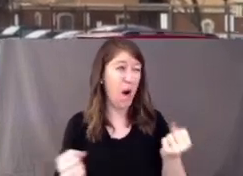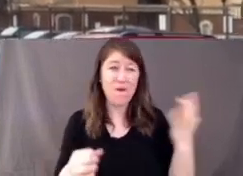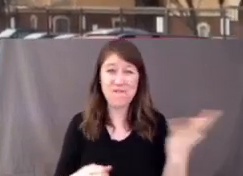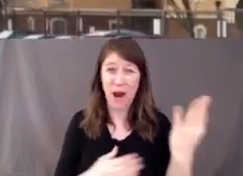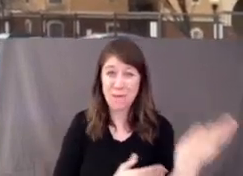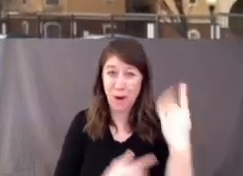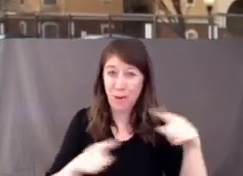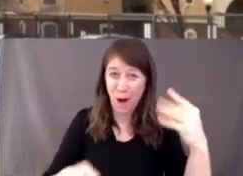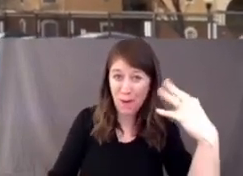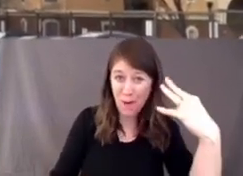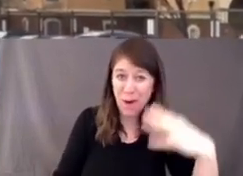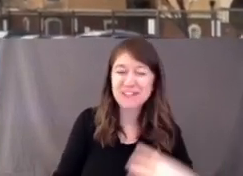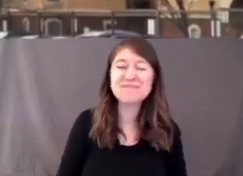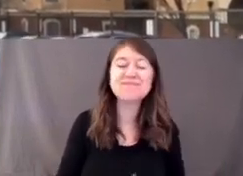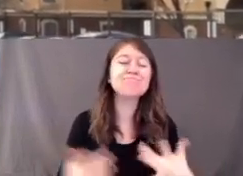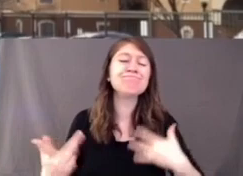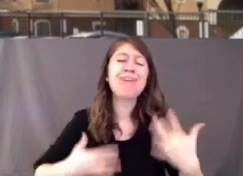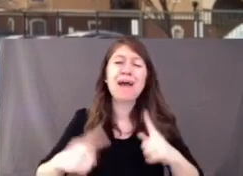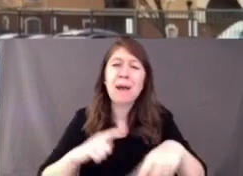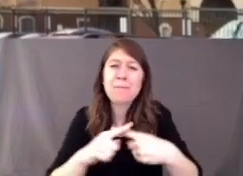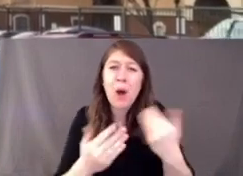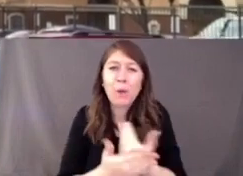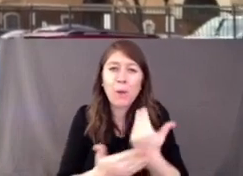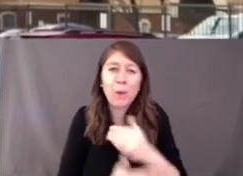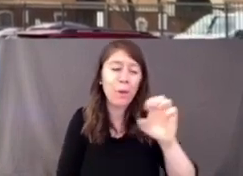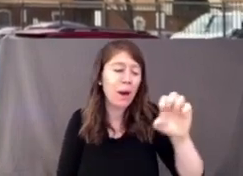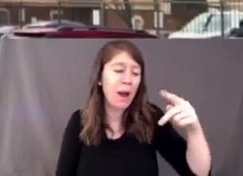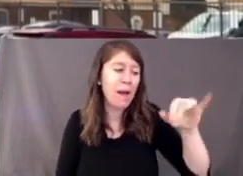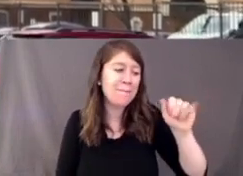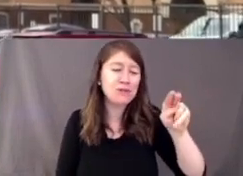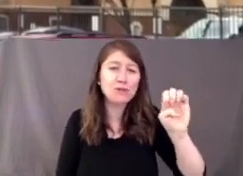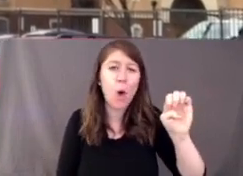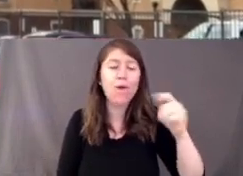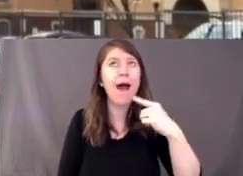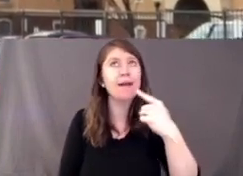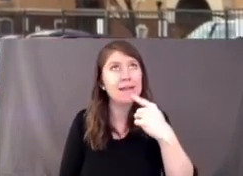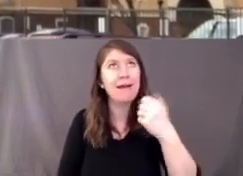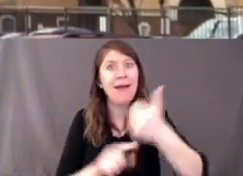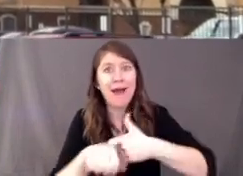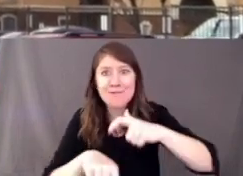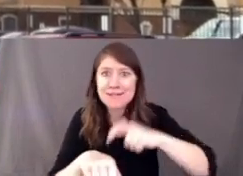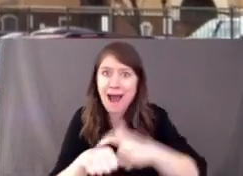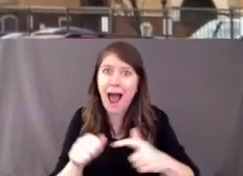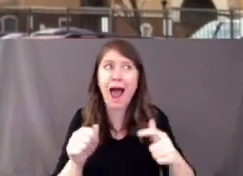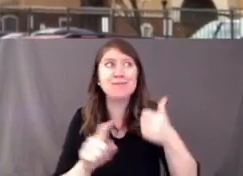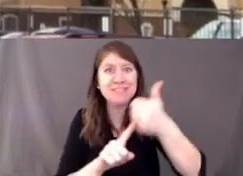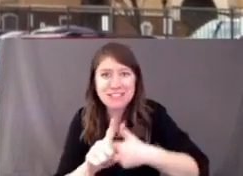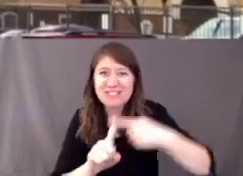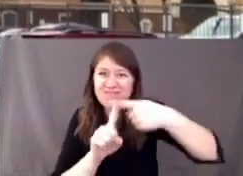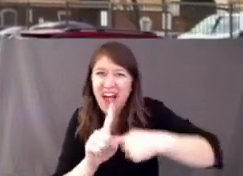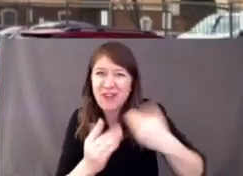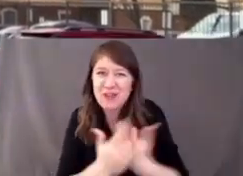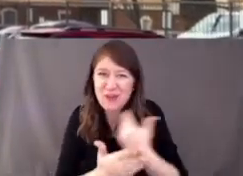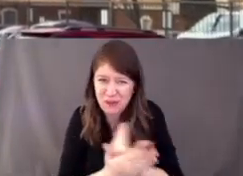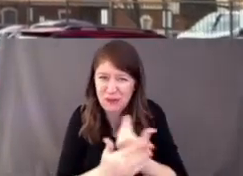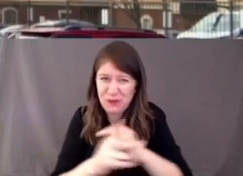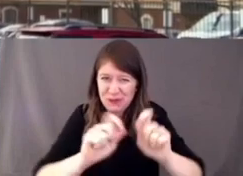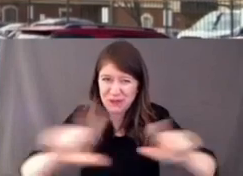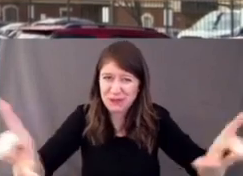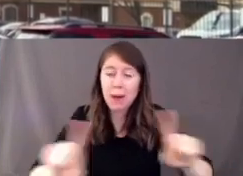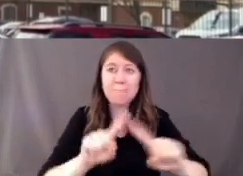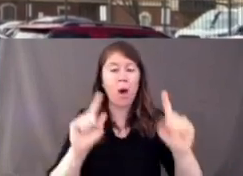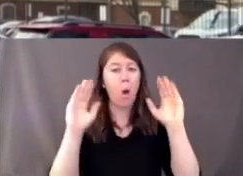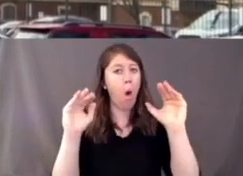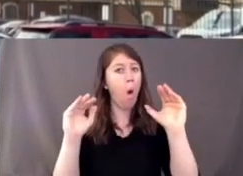Kansas City. Really excited about this new episode today. I know I say that every time and every month we bring you a new episode, but hopefully it's already clear